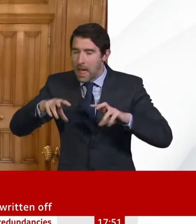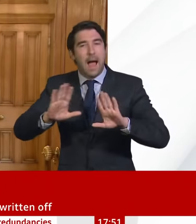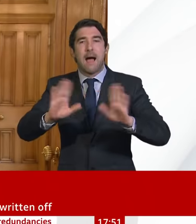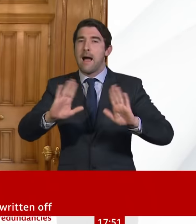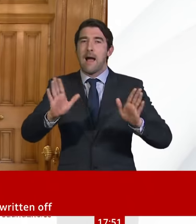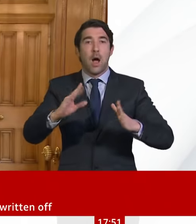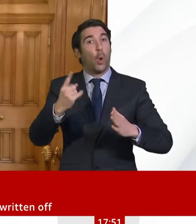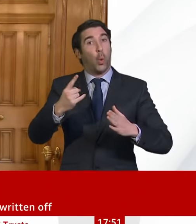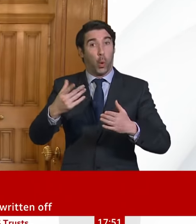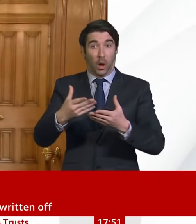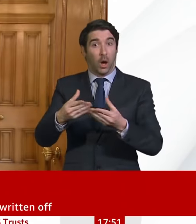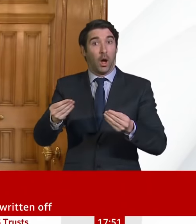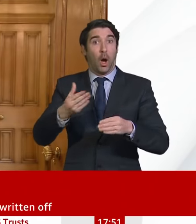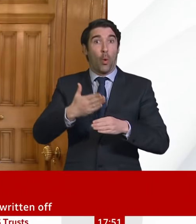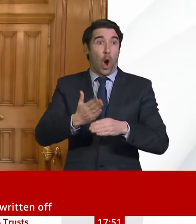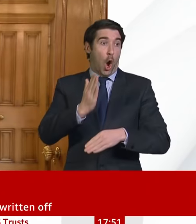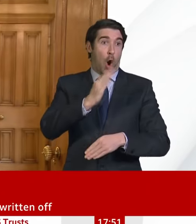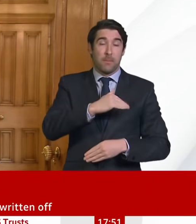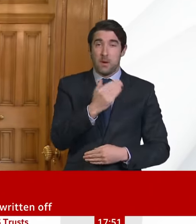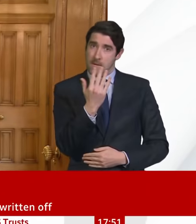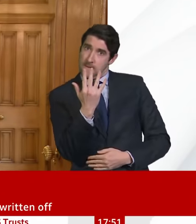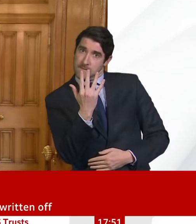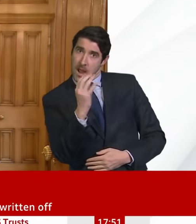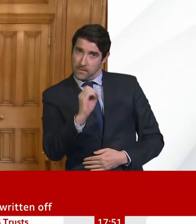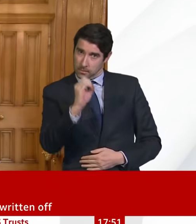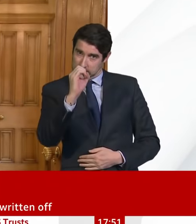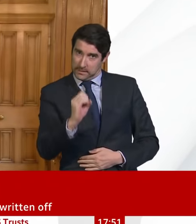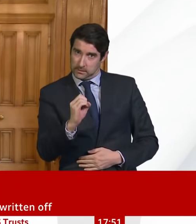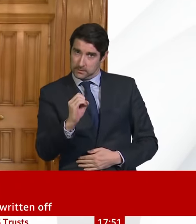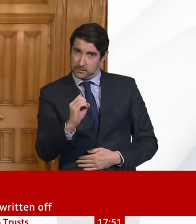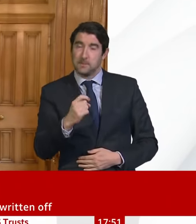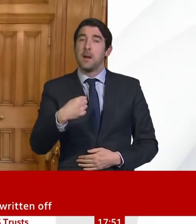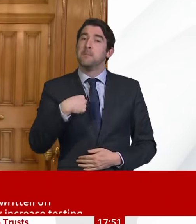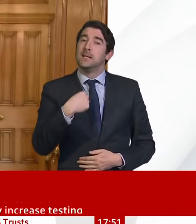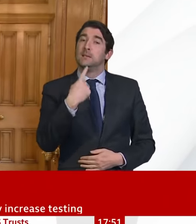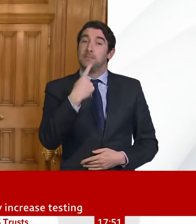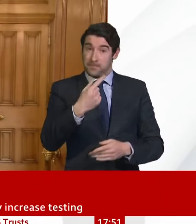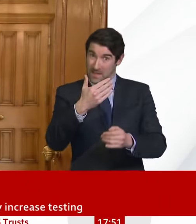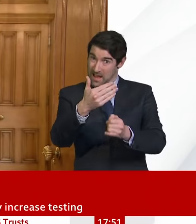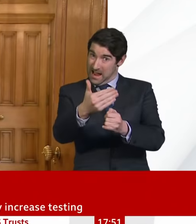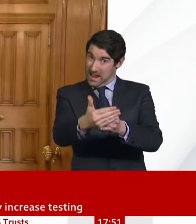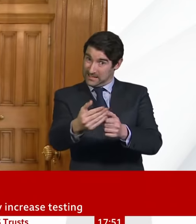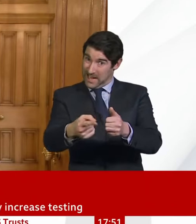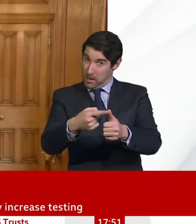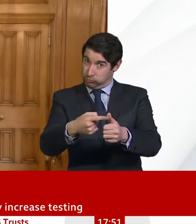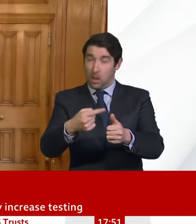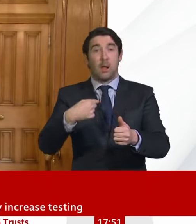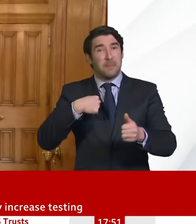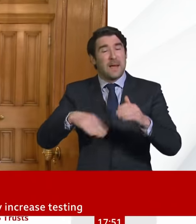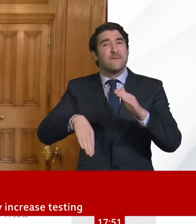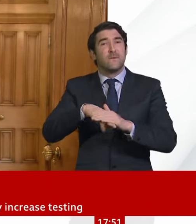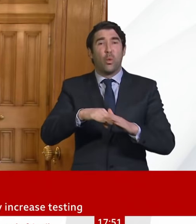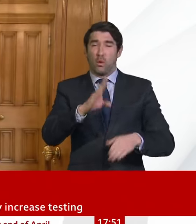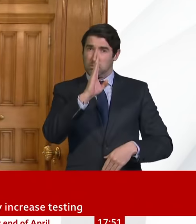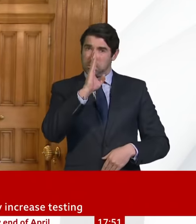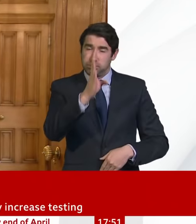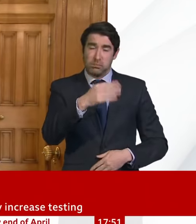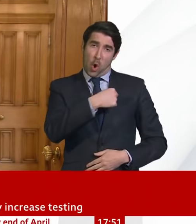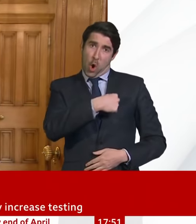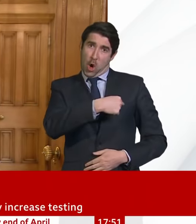that we can meet rather than to overpromise, and that's one of the reasons I've set out some of the difficulties and the challenges